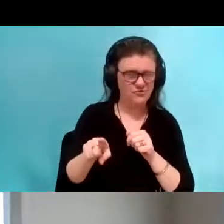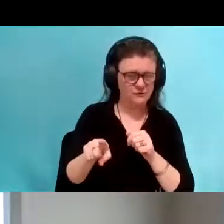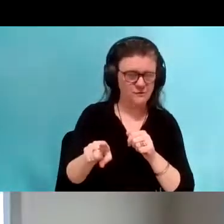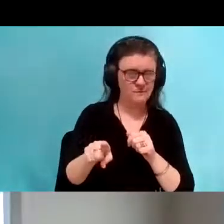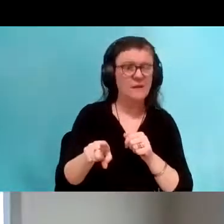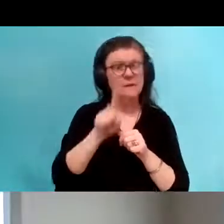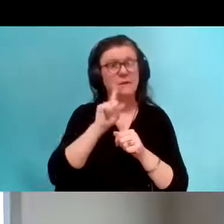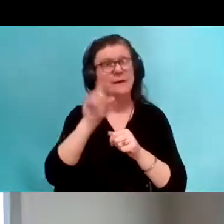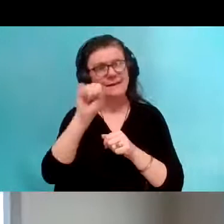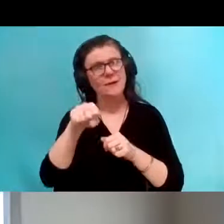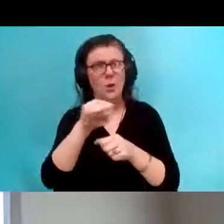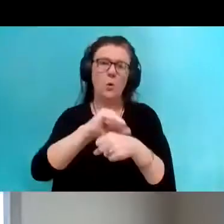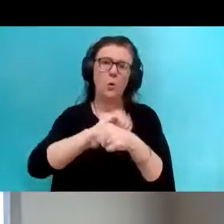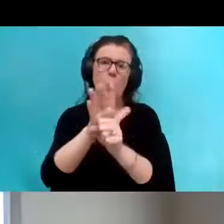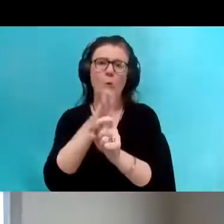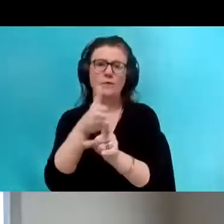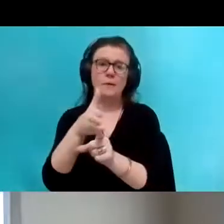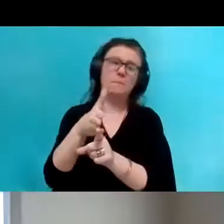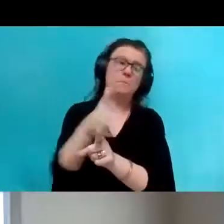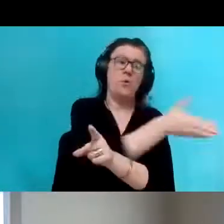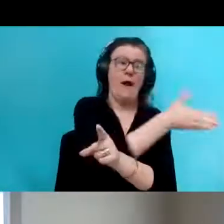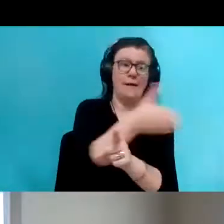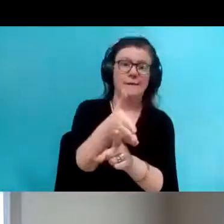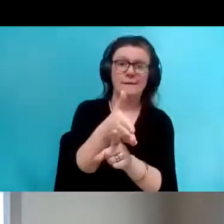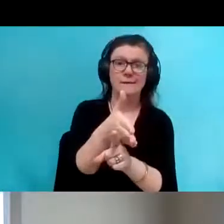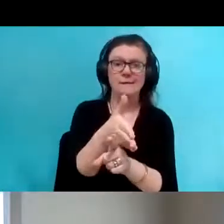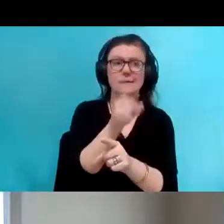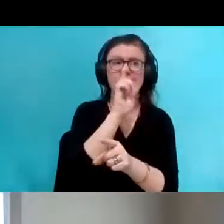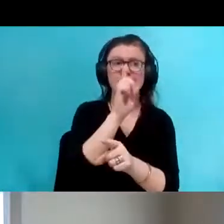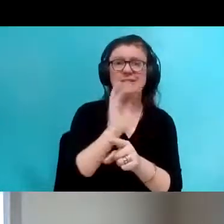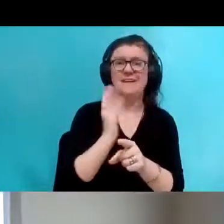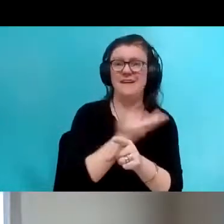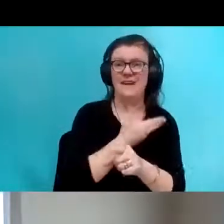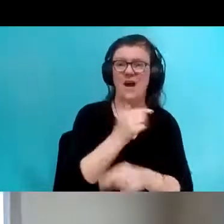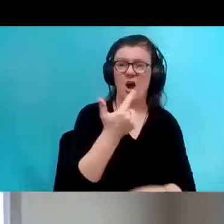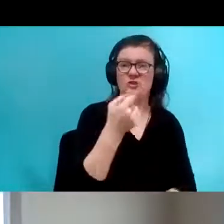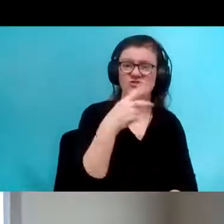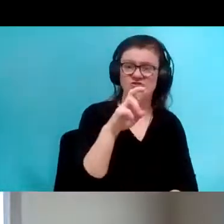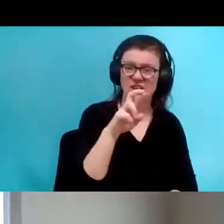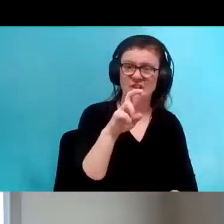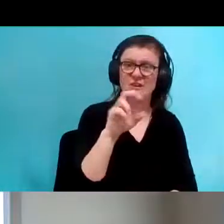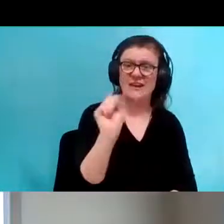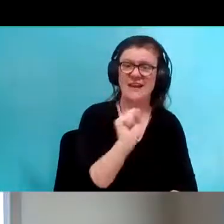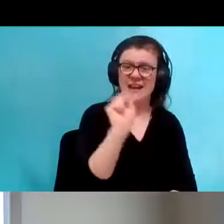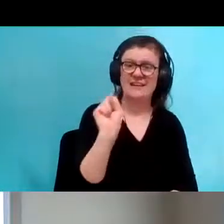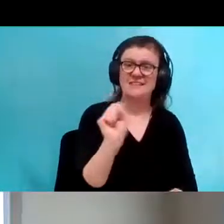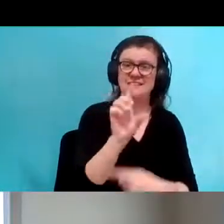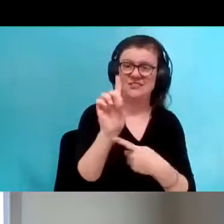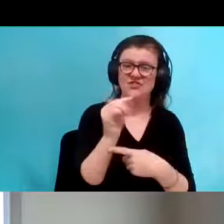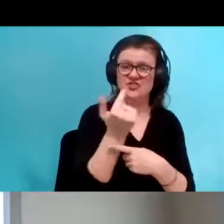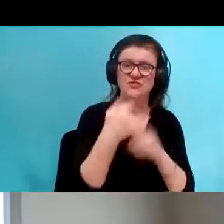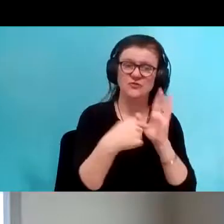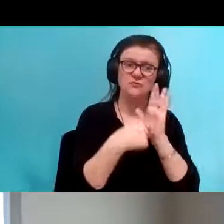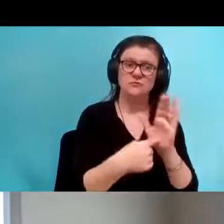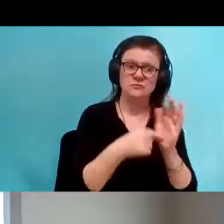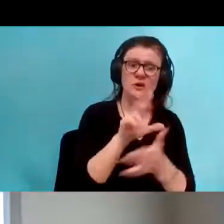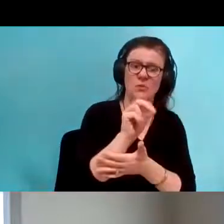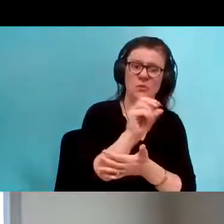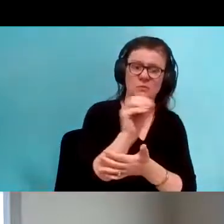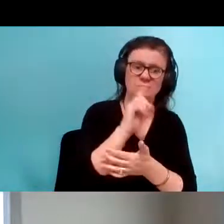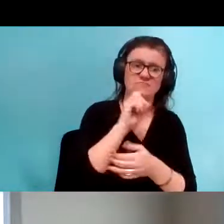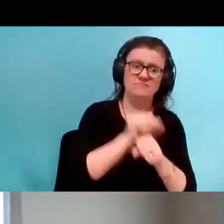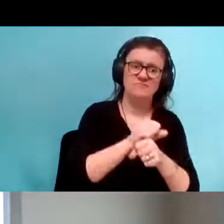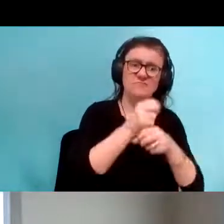prior to COVID-19, only 31% of the gender-specific SDGs indicators could be